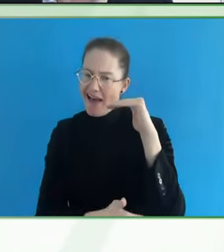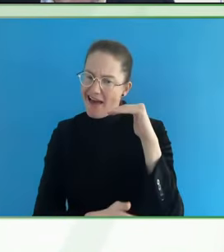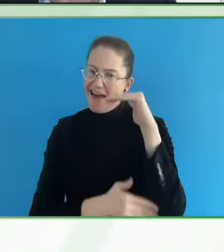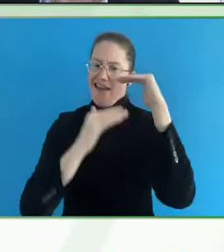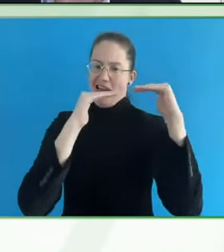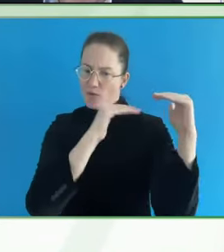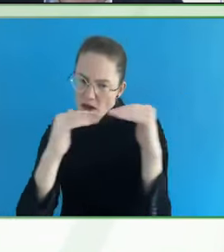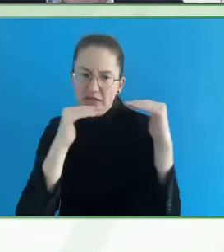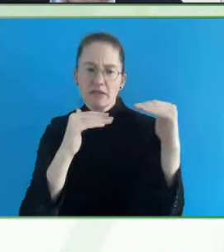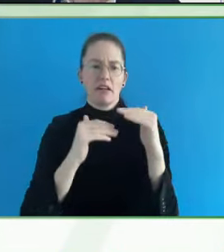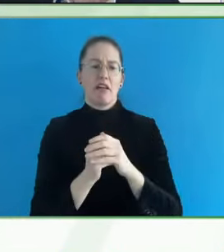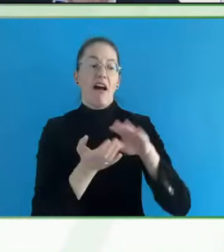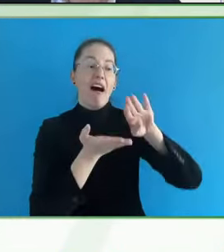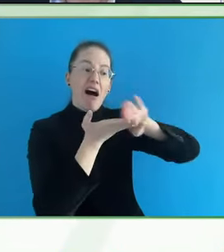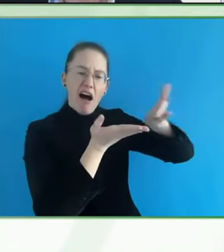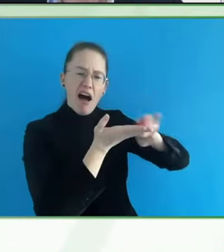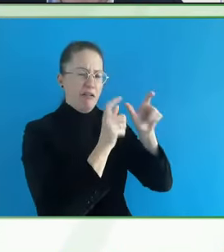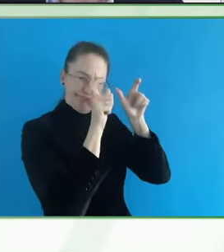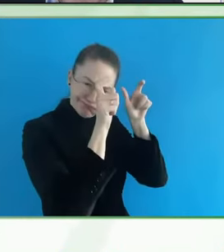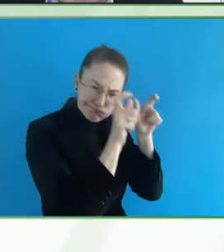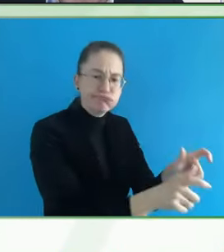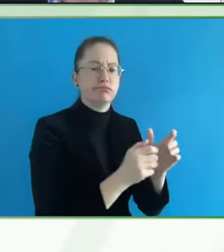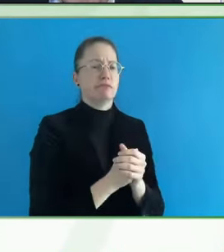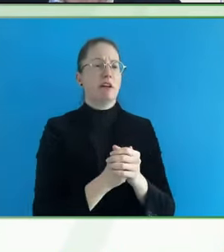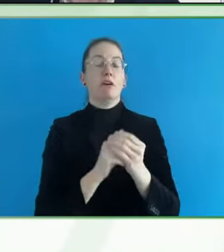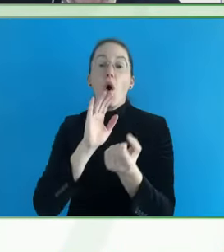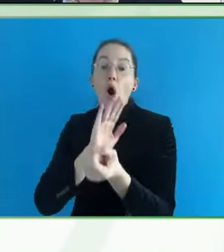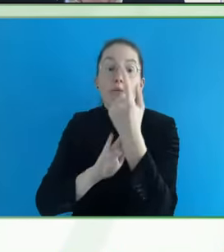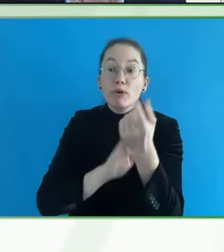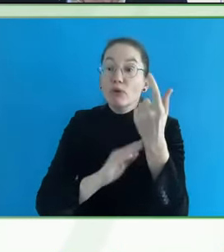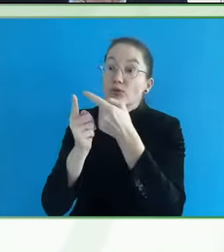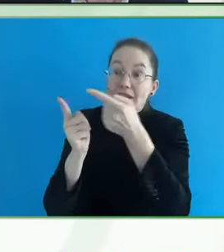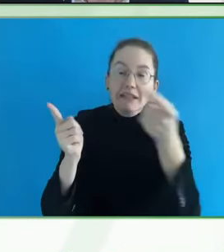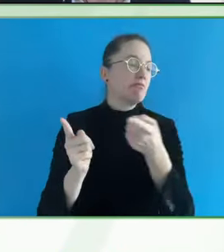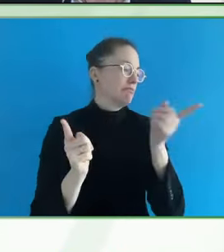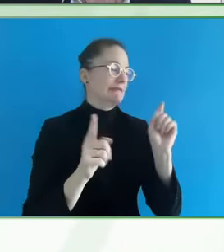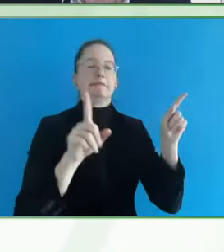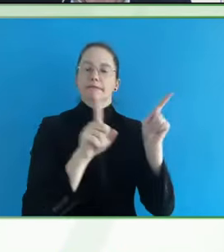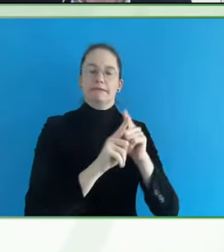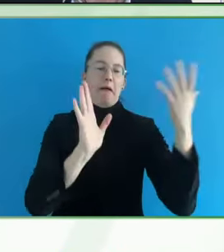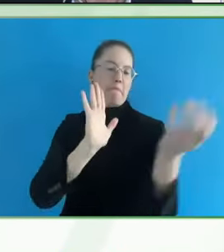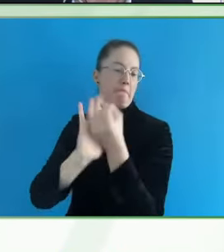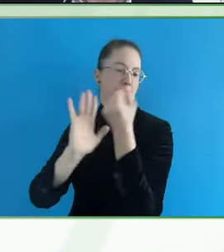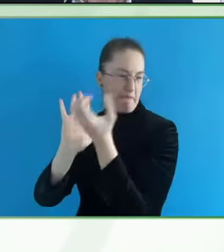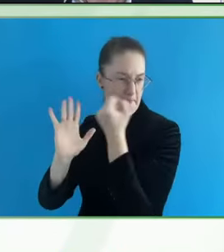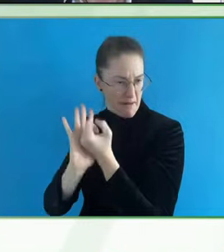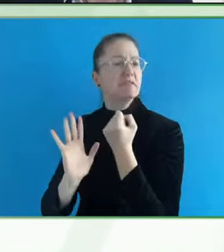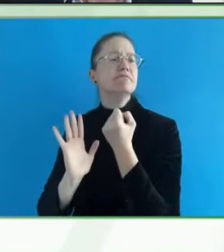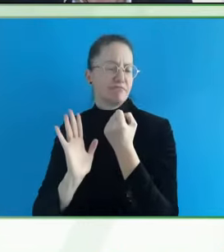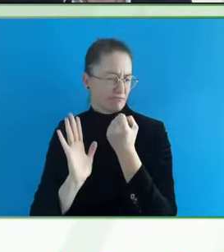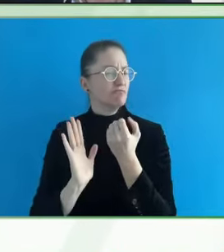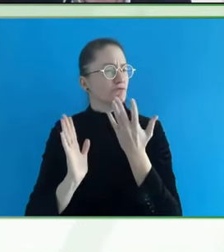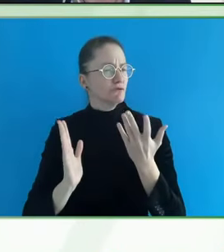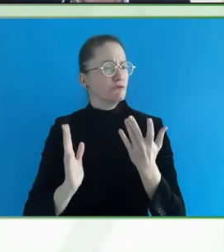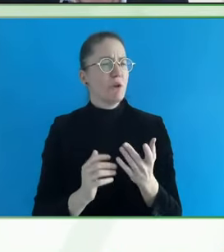And in overall, making the education system more inclusive. Next slide, please.